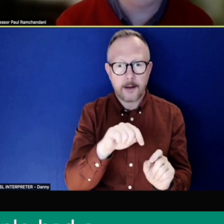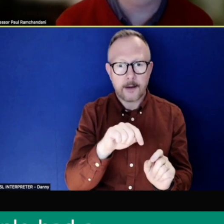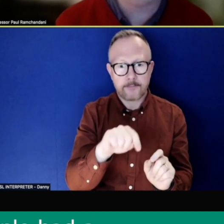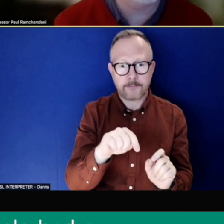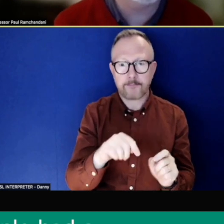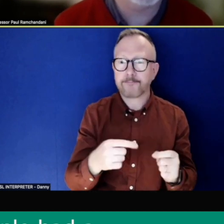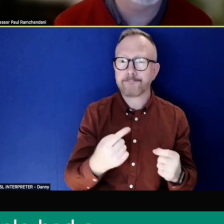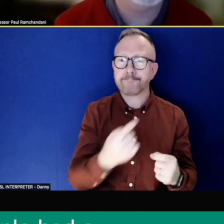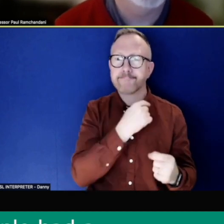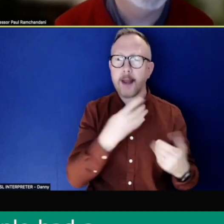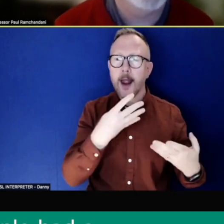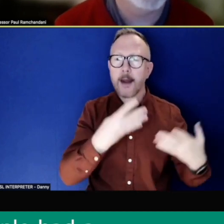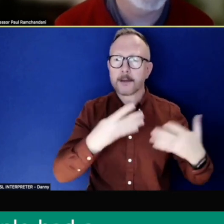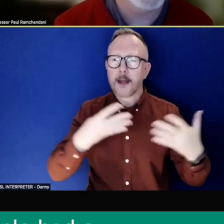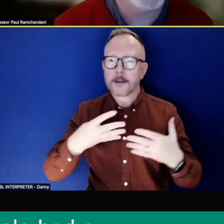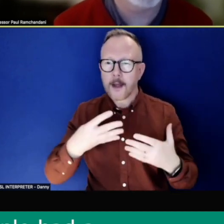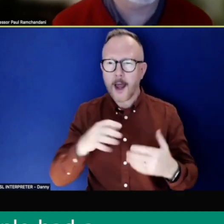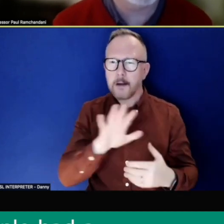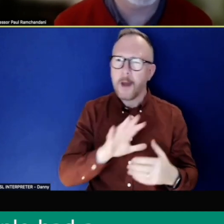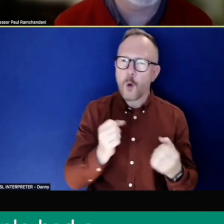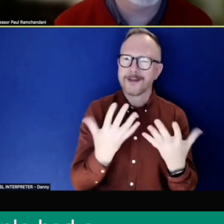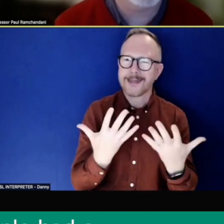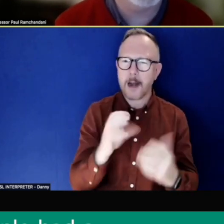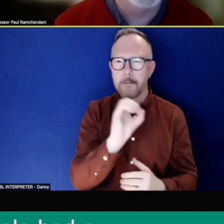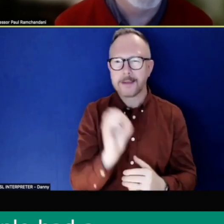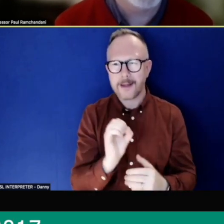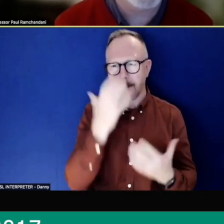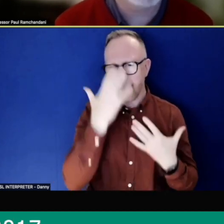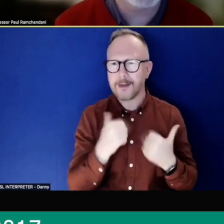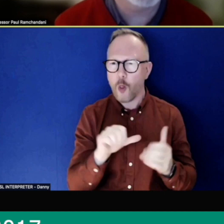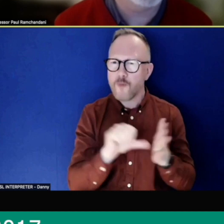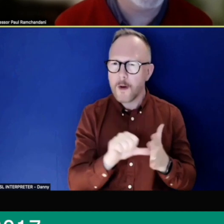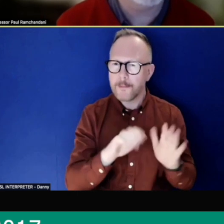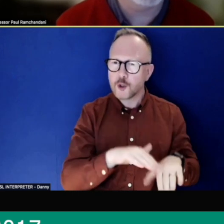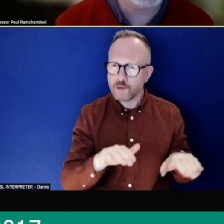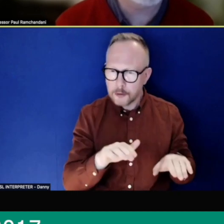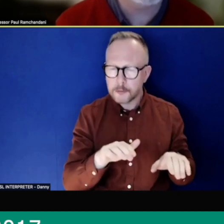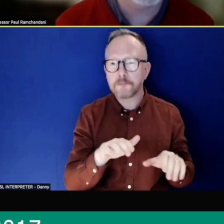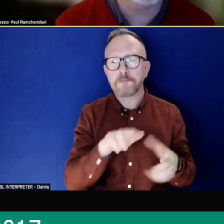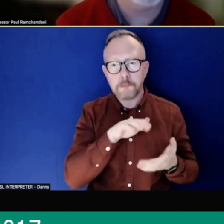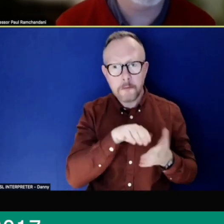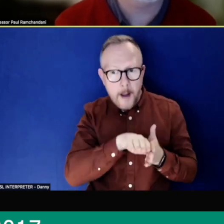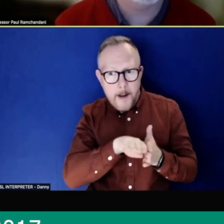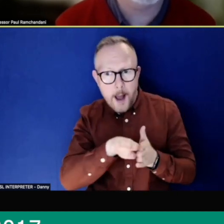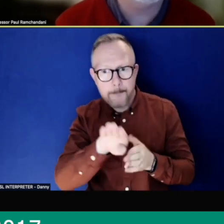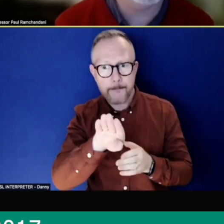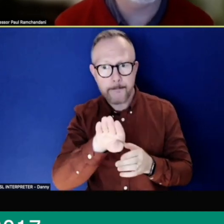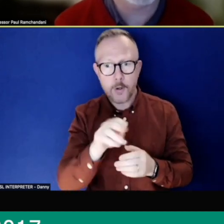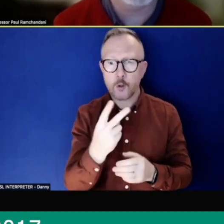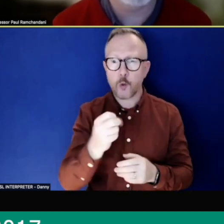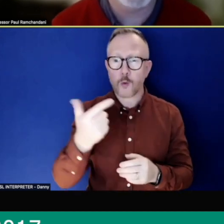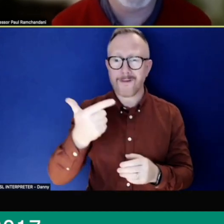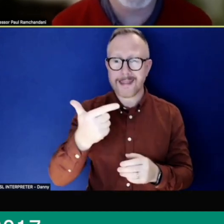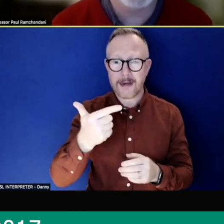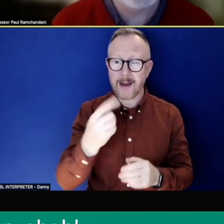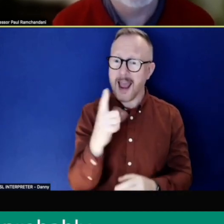1999, around about 10% of young people had a probable mental health problem. That crept up to a bit over 11 by 2017, and it's